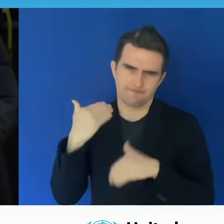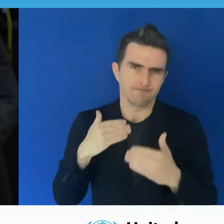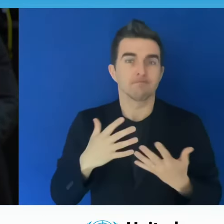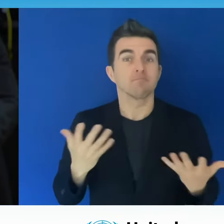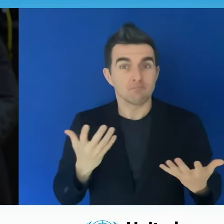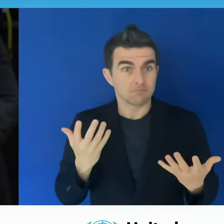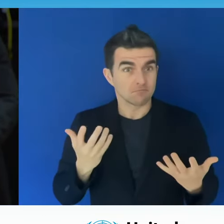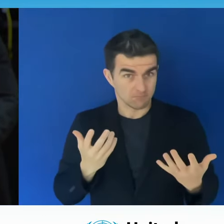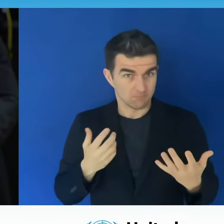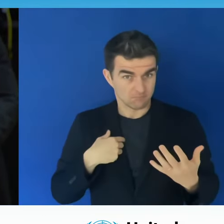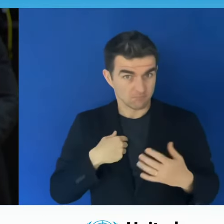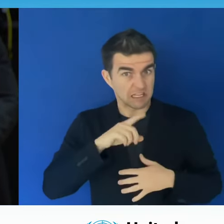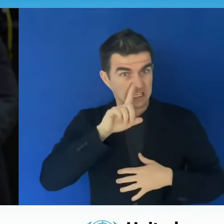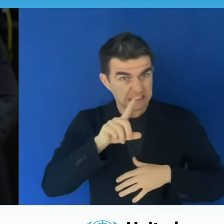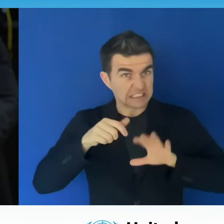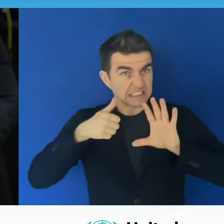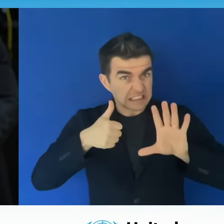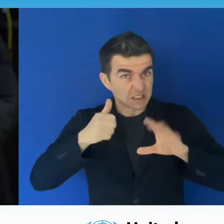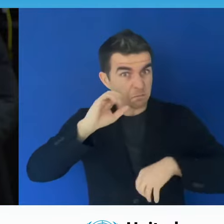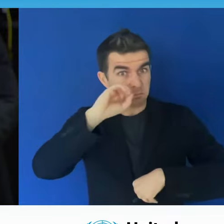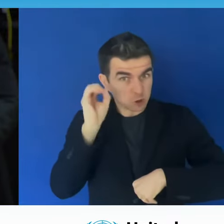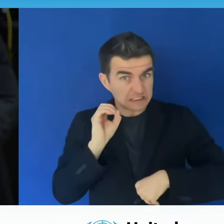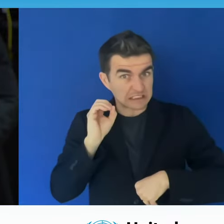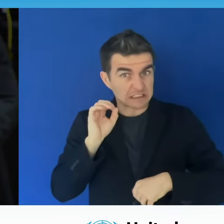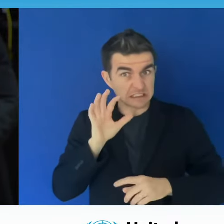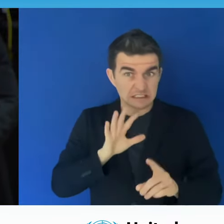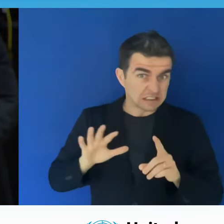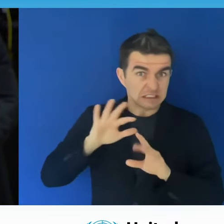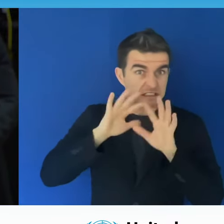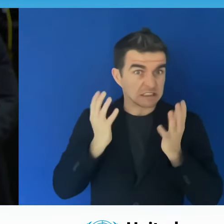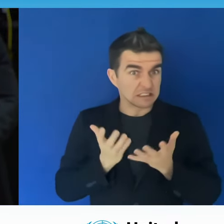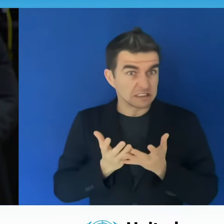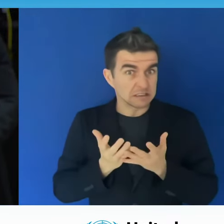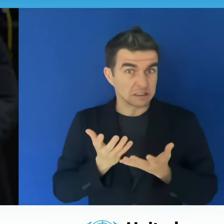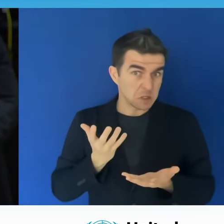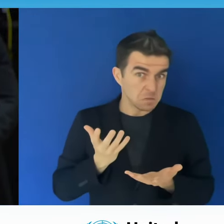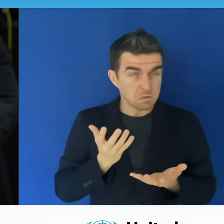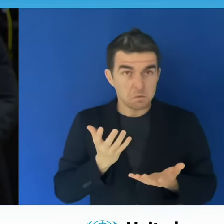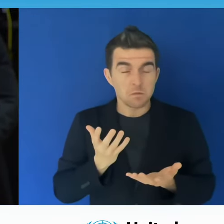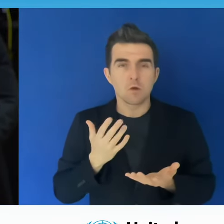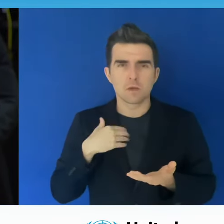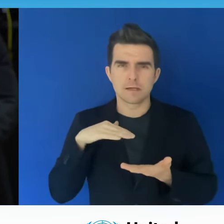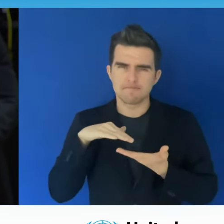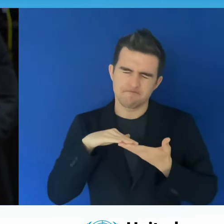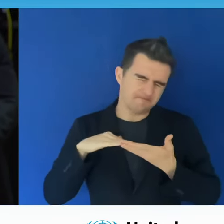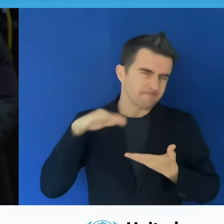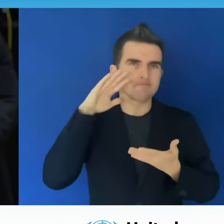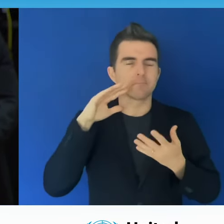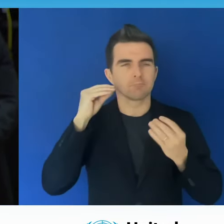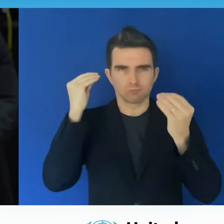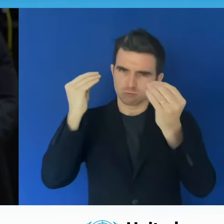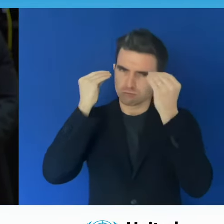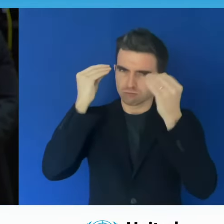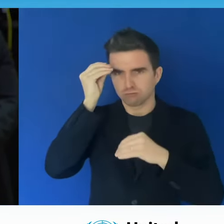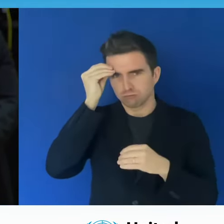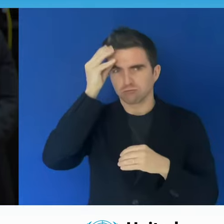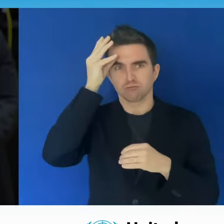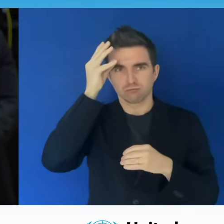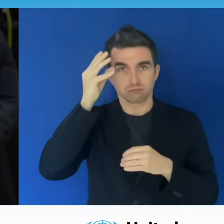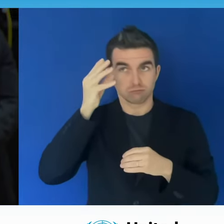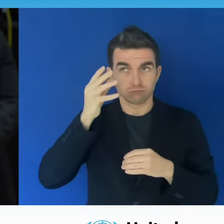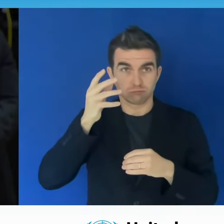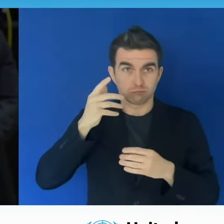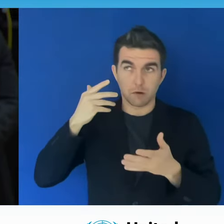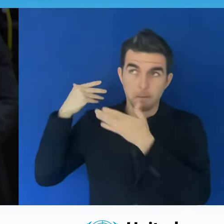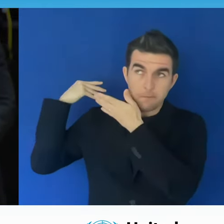we have power. The power to dream for a better world and the